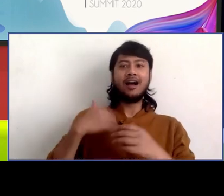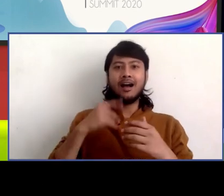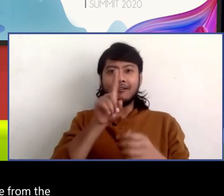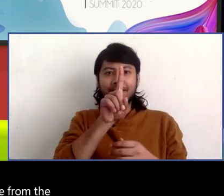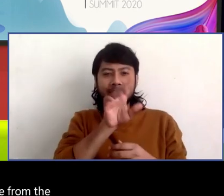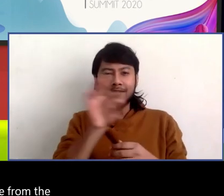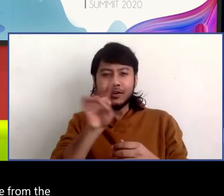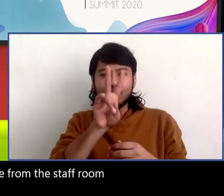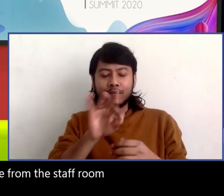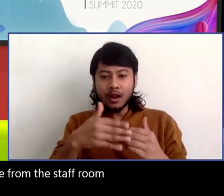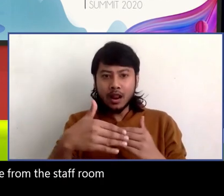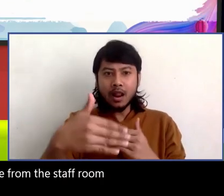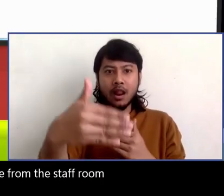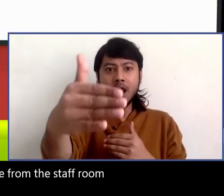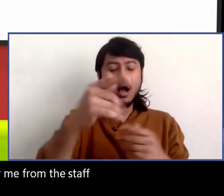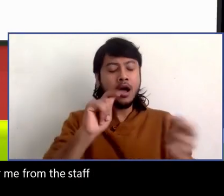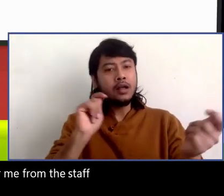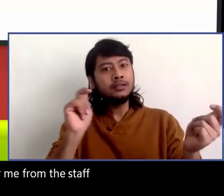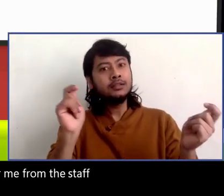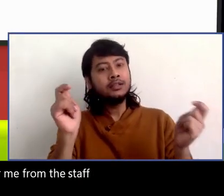went. And she said, "Vikram,